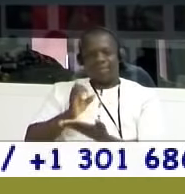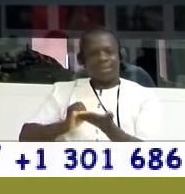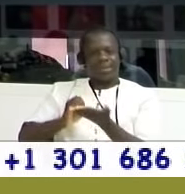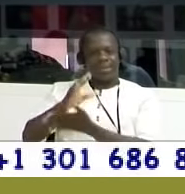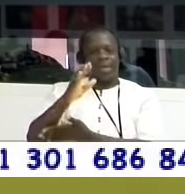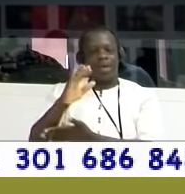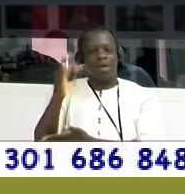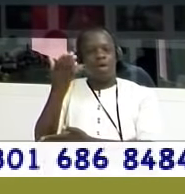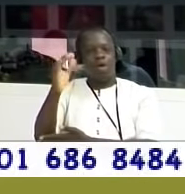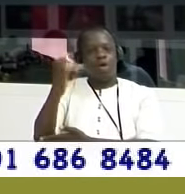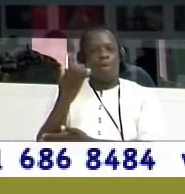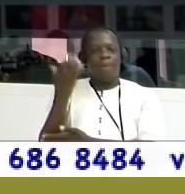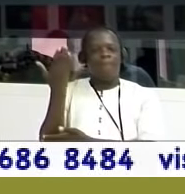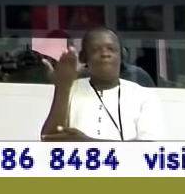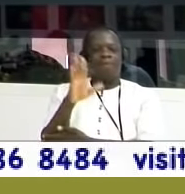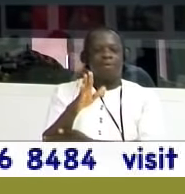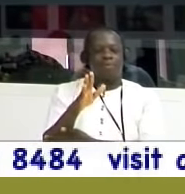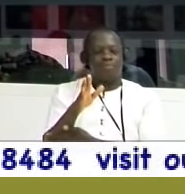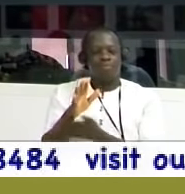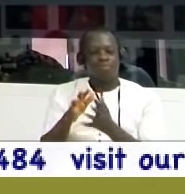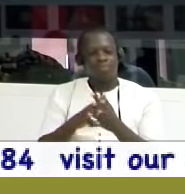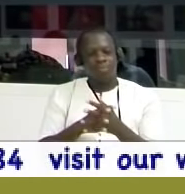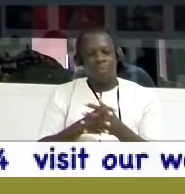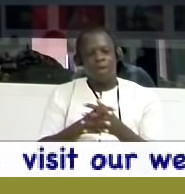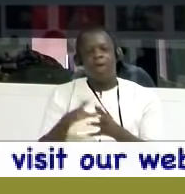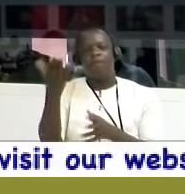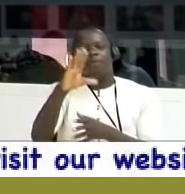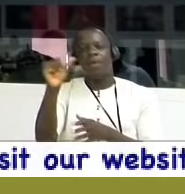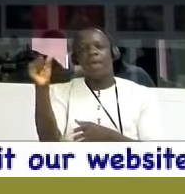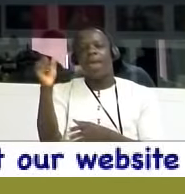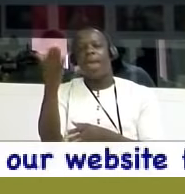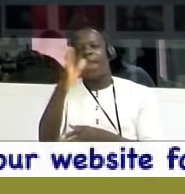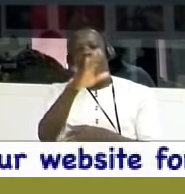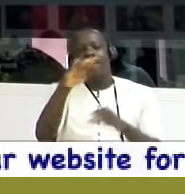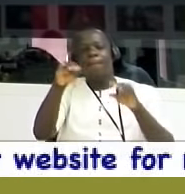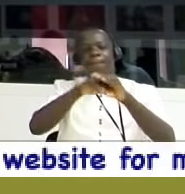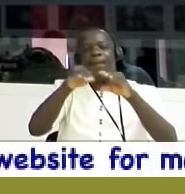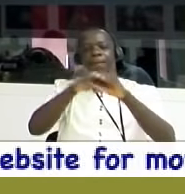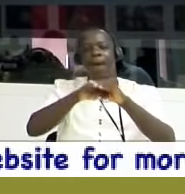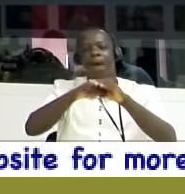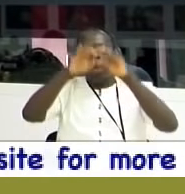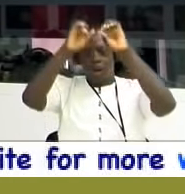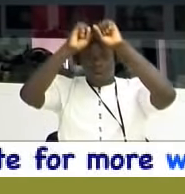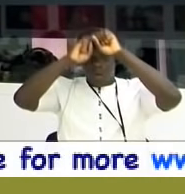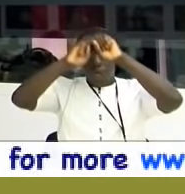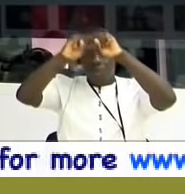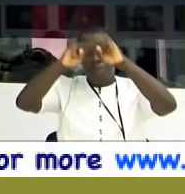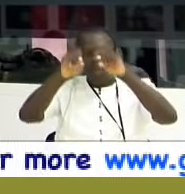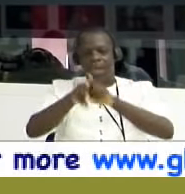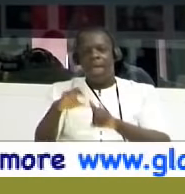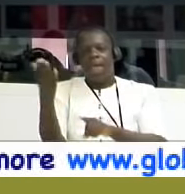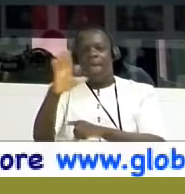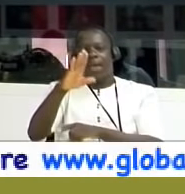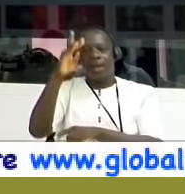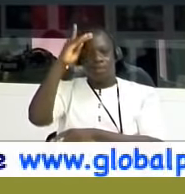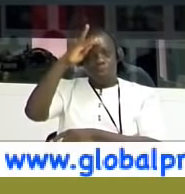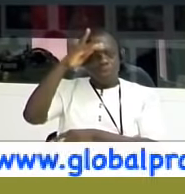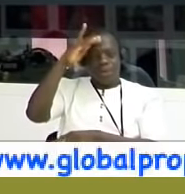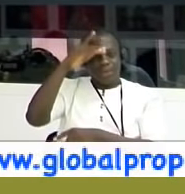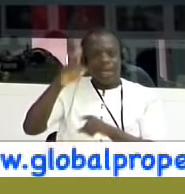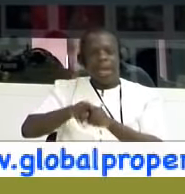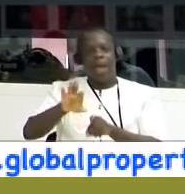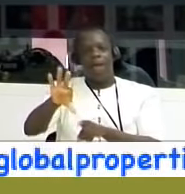either from any member of the cabinet, so any of the political appointees or the